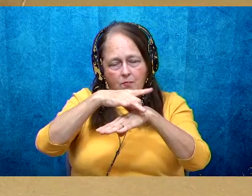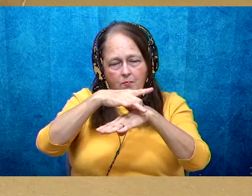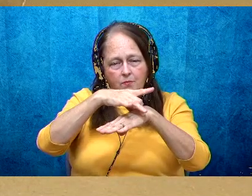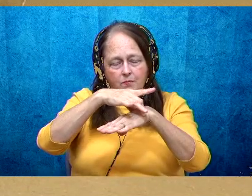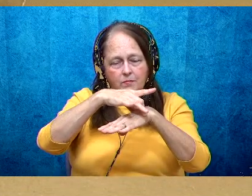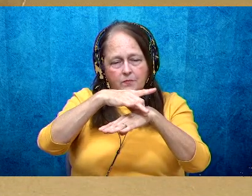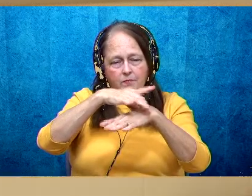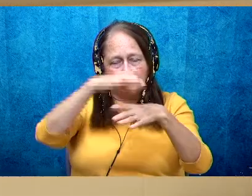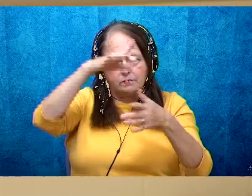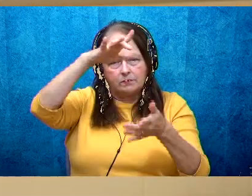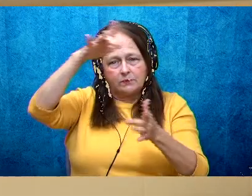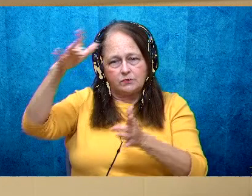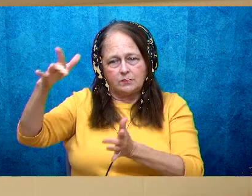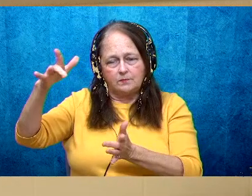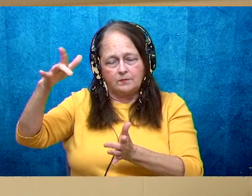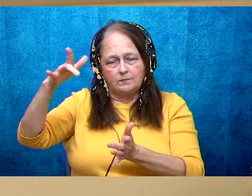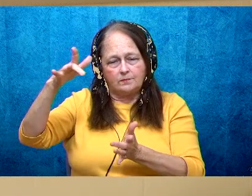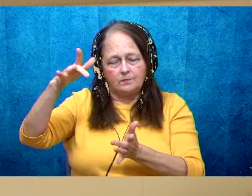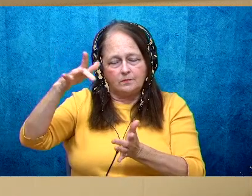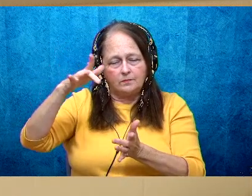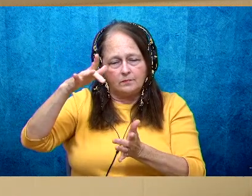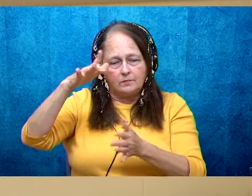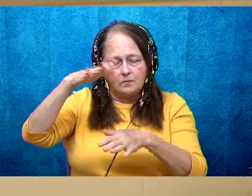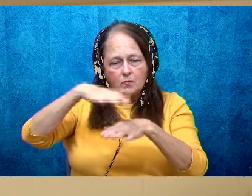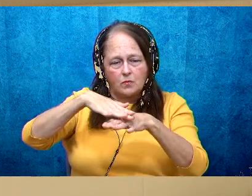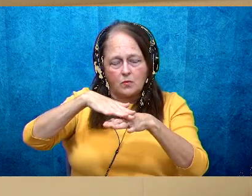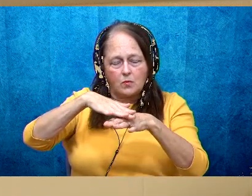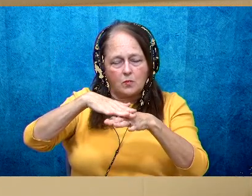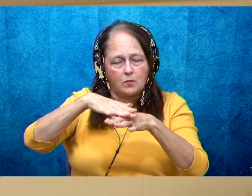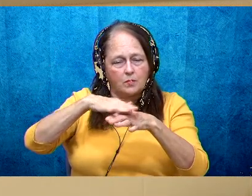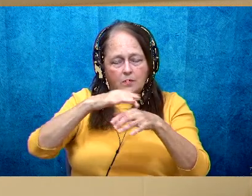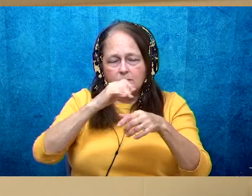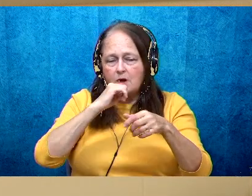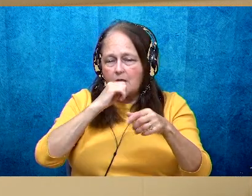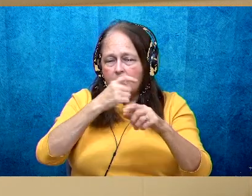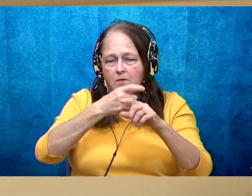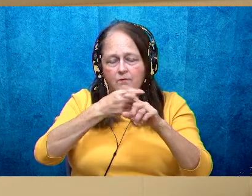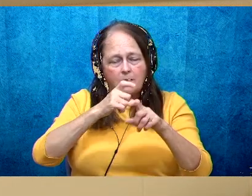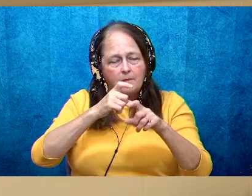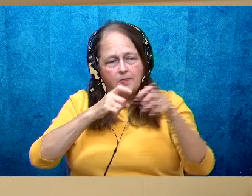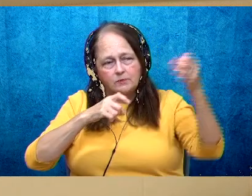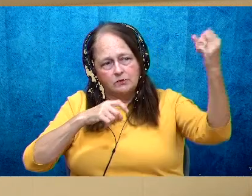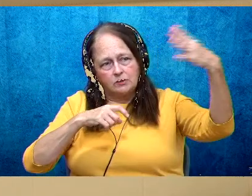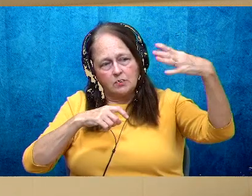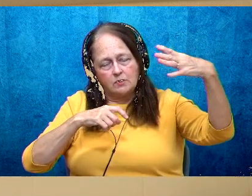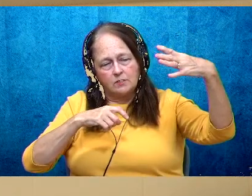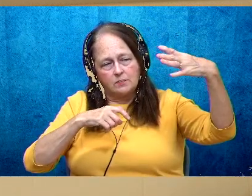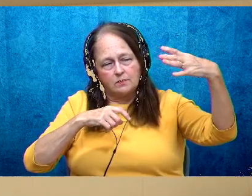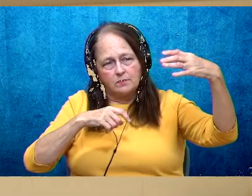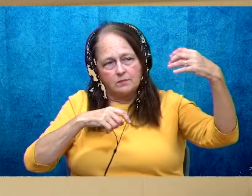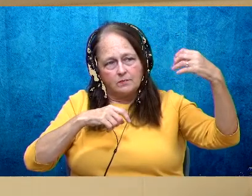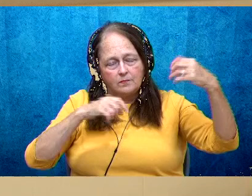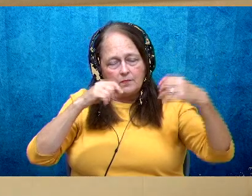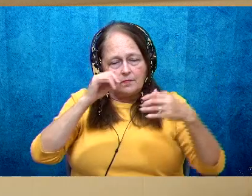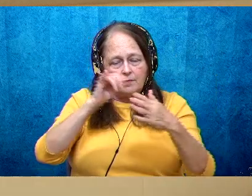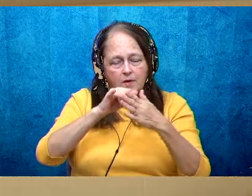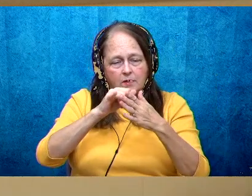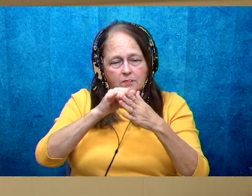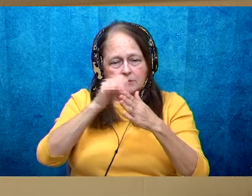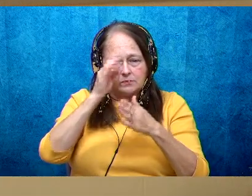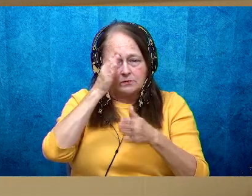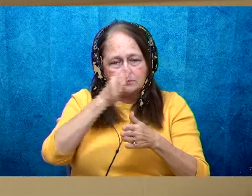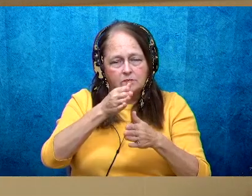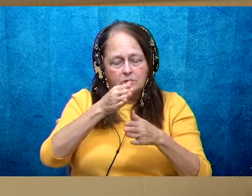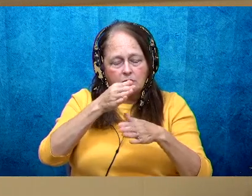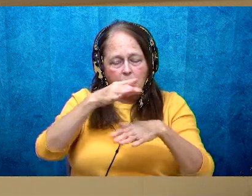way, we're not tilted towards or away from the sun. The direct sunlight is hitting